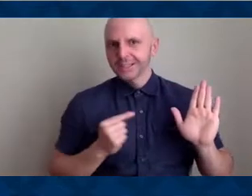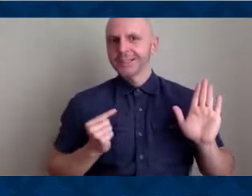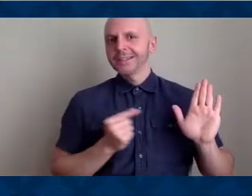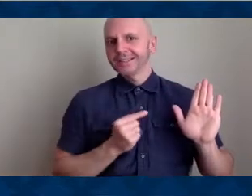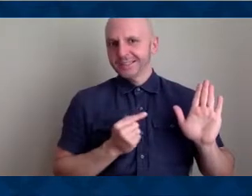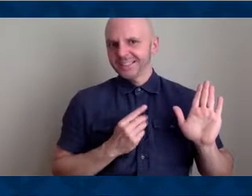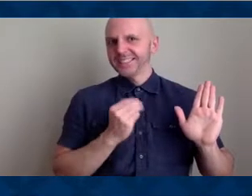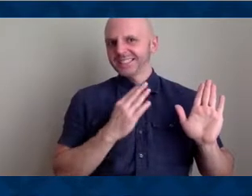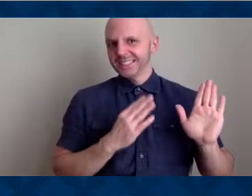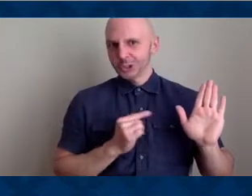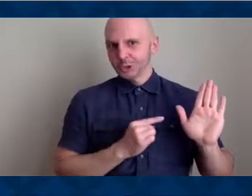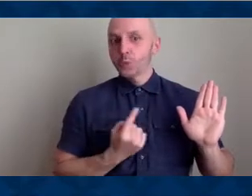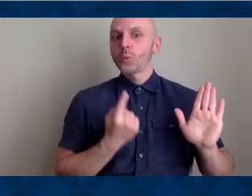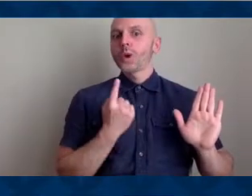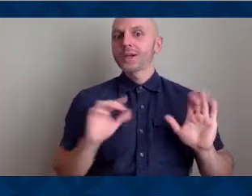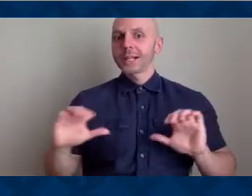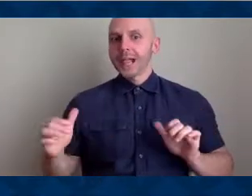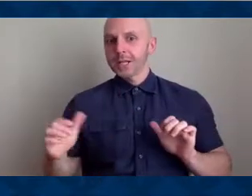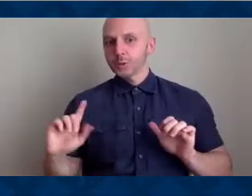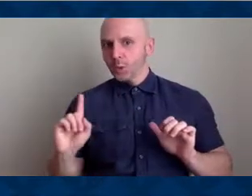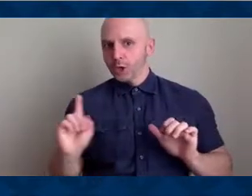clinics classes being held